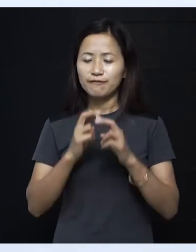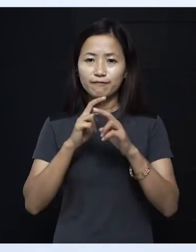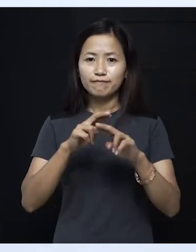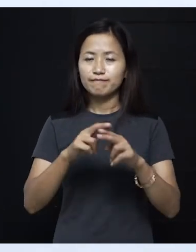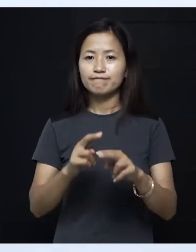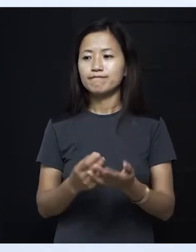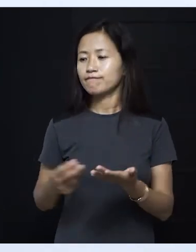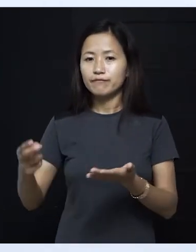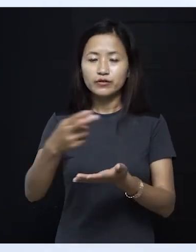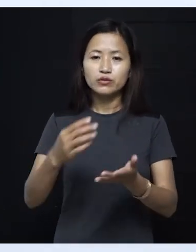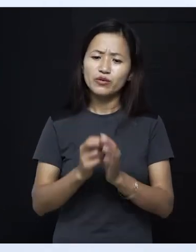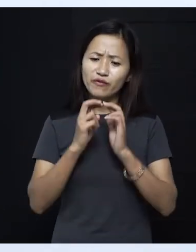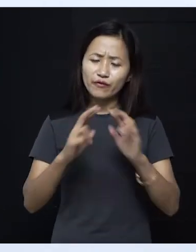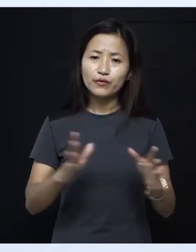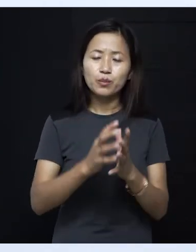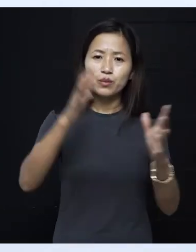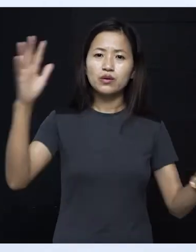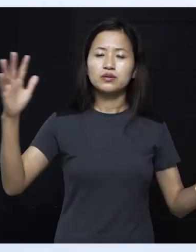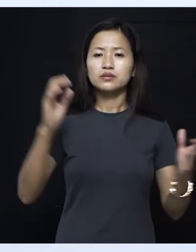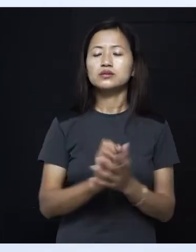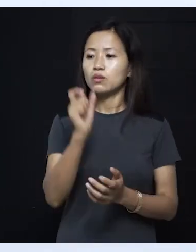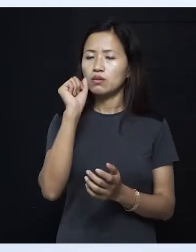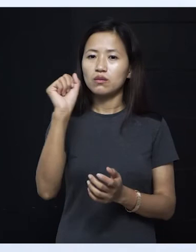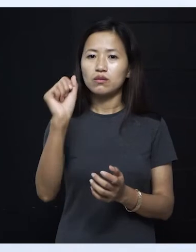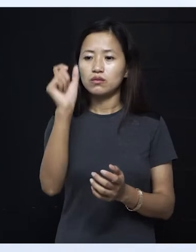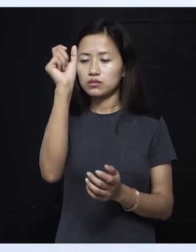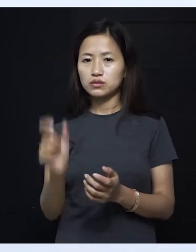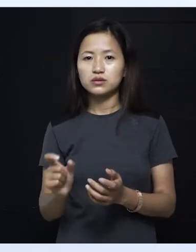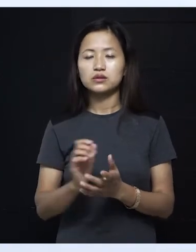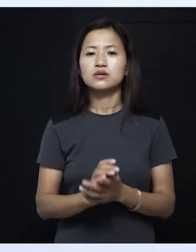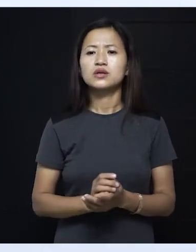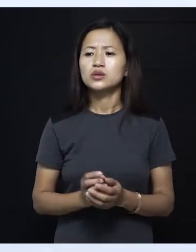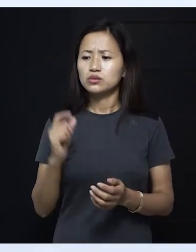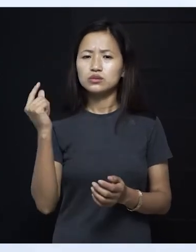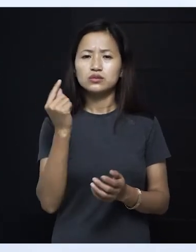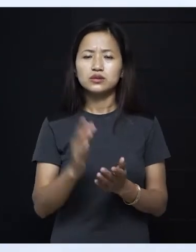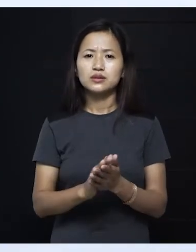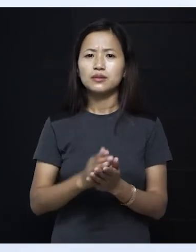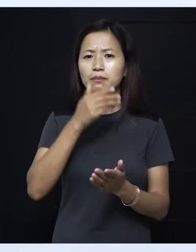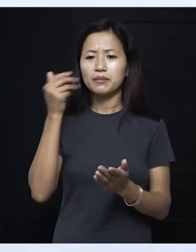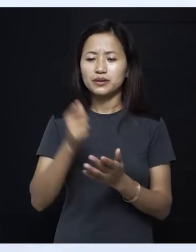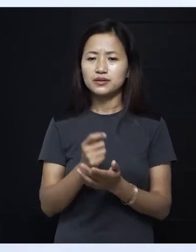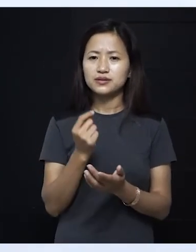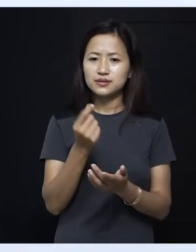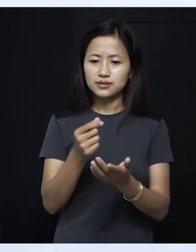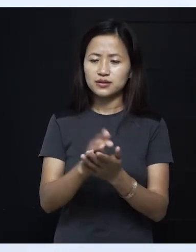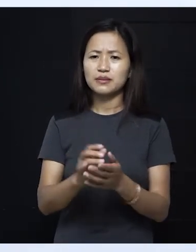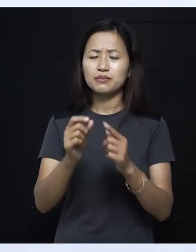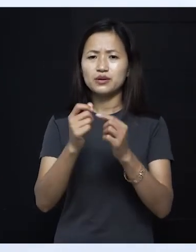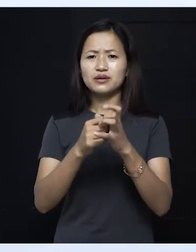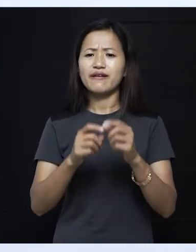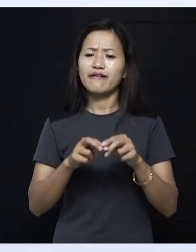big. Then the owners, okay, they will be using all those fertilizers, better seeds, manures,